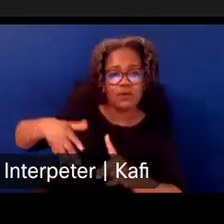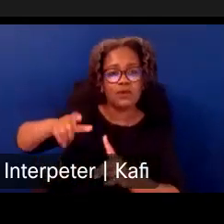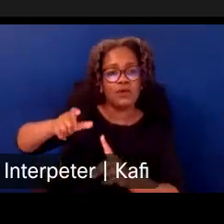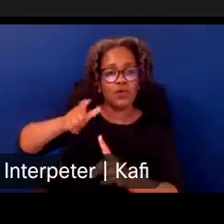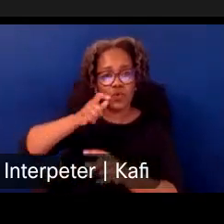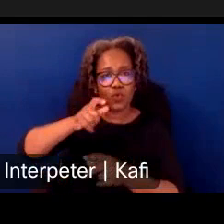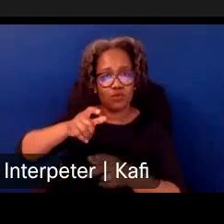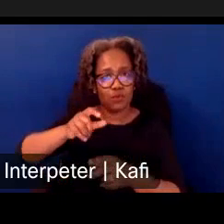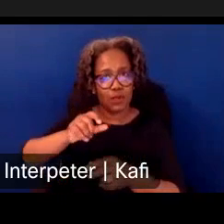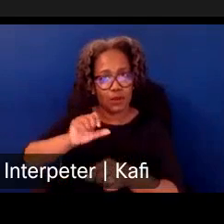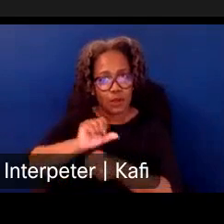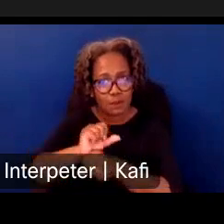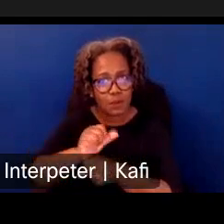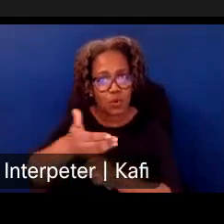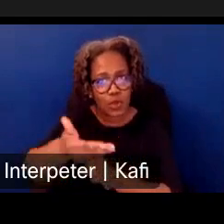is cleanliness.